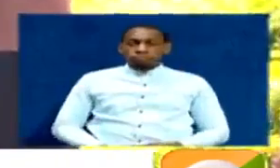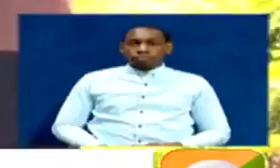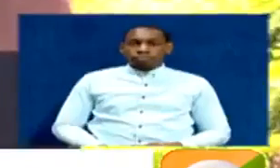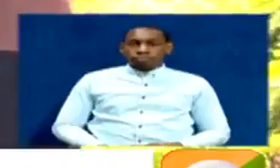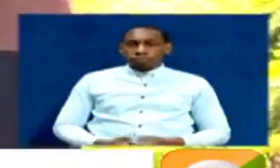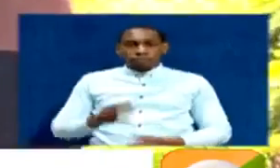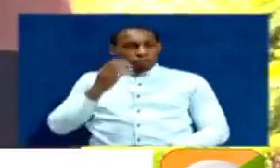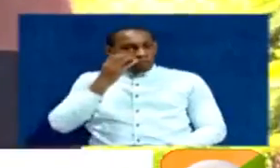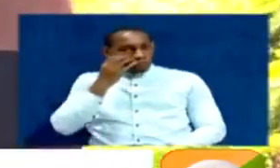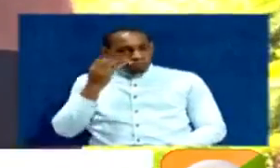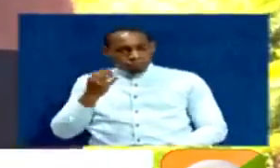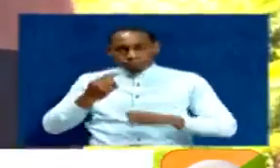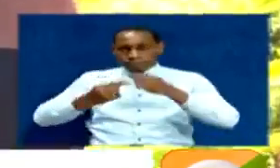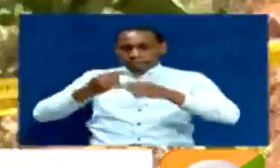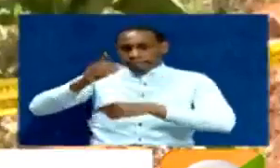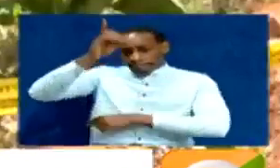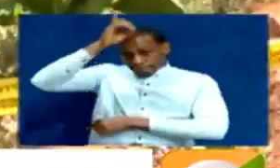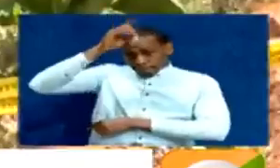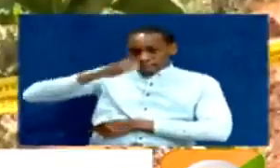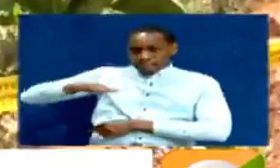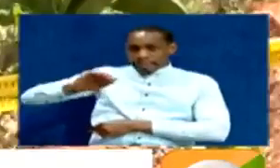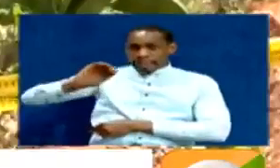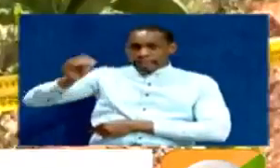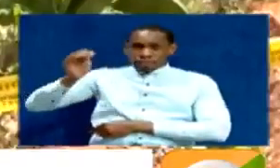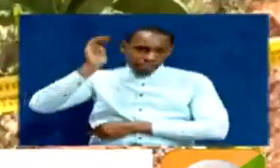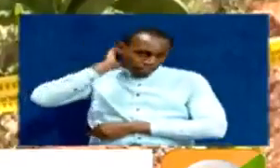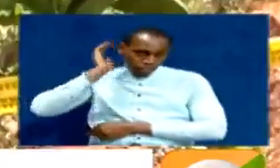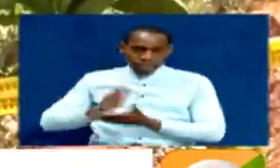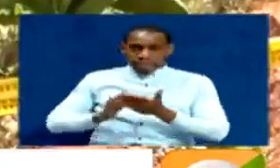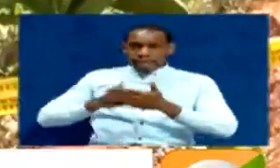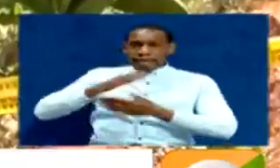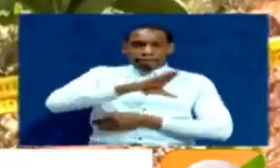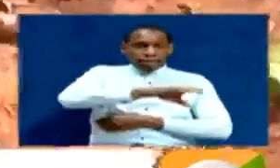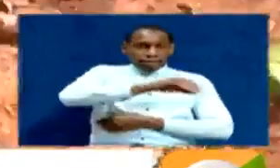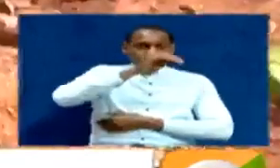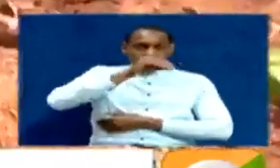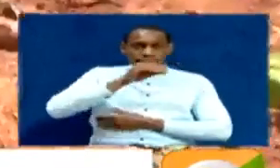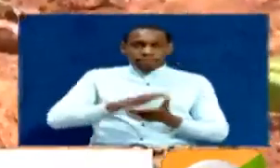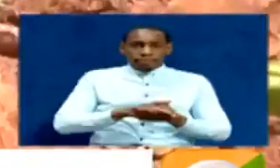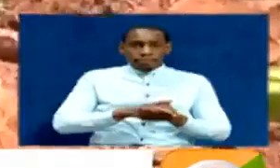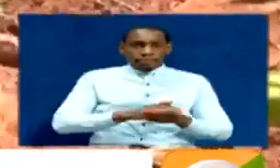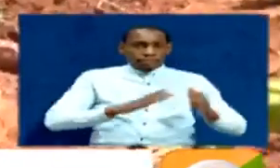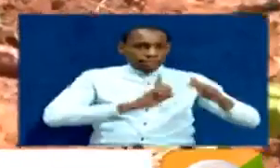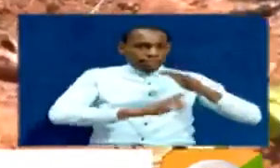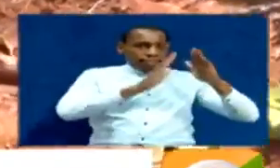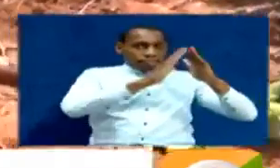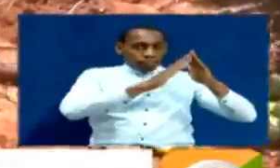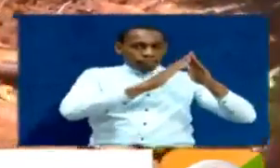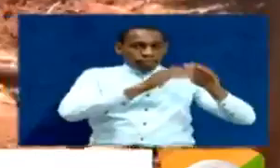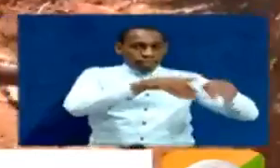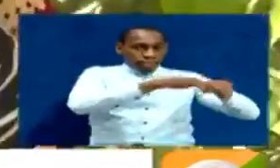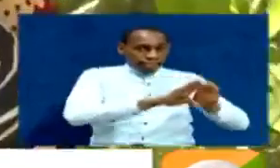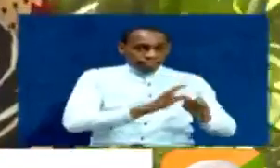A somber mood engulfed Yakarembo village in Mathioya, Muranga County, following the discovery of this incomplete pit latrine turned